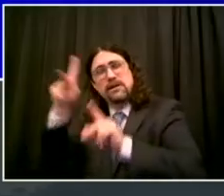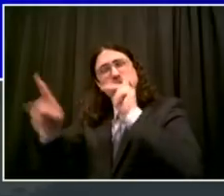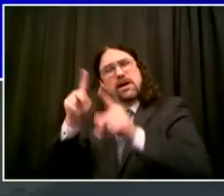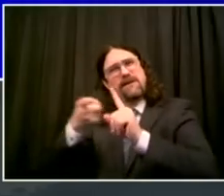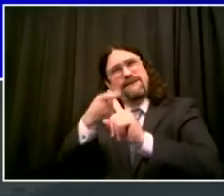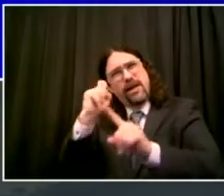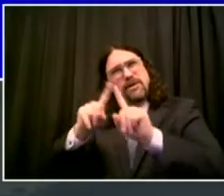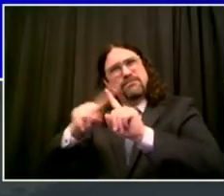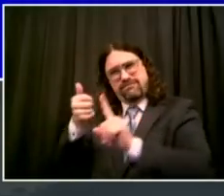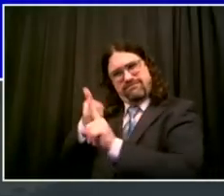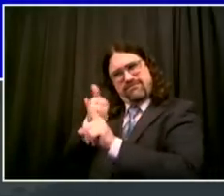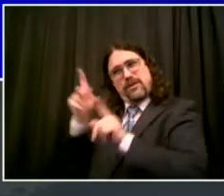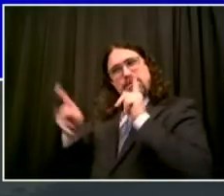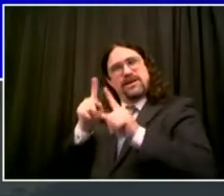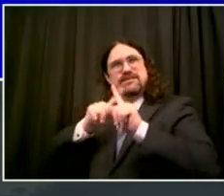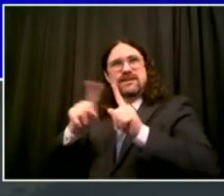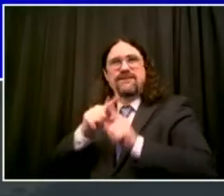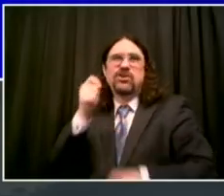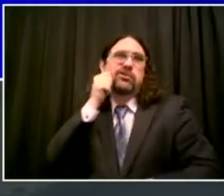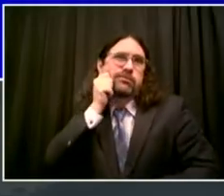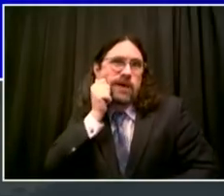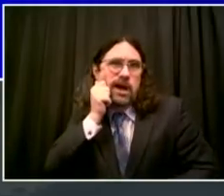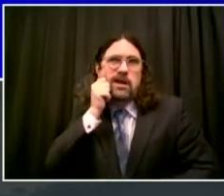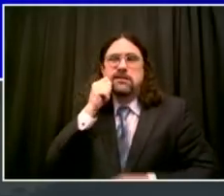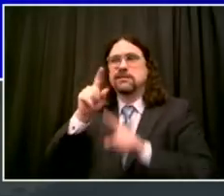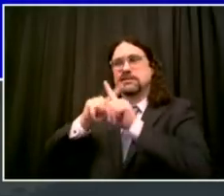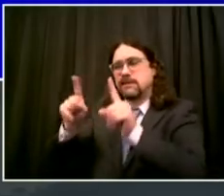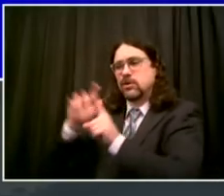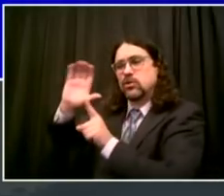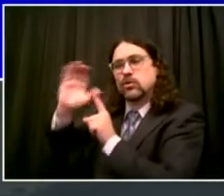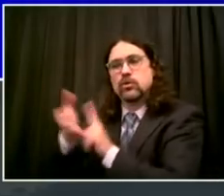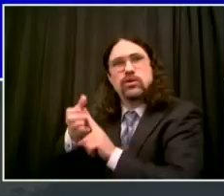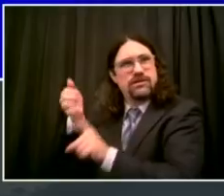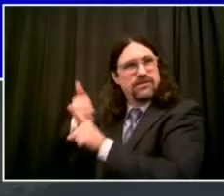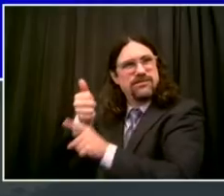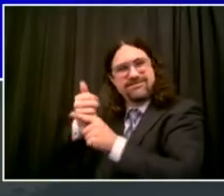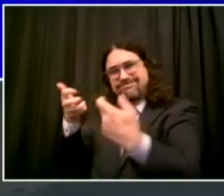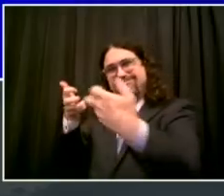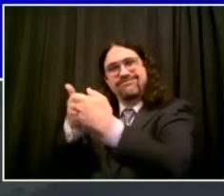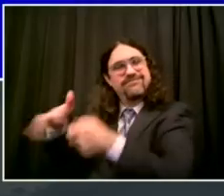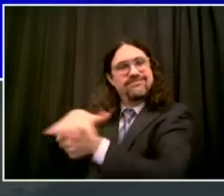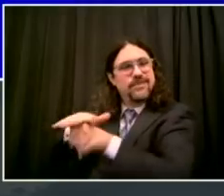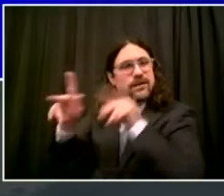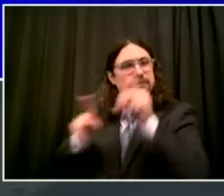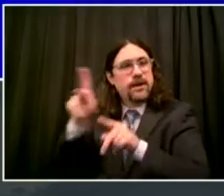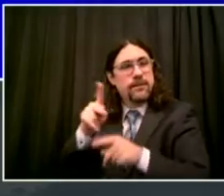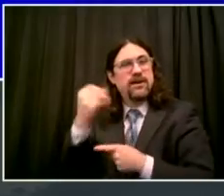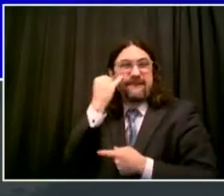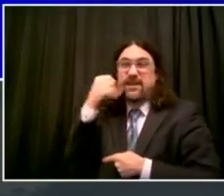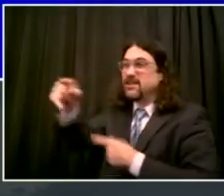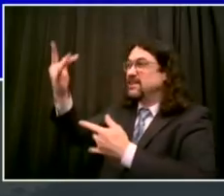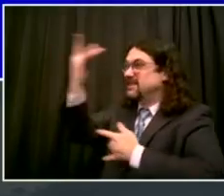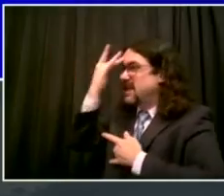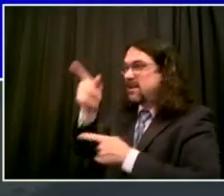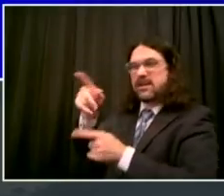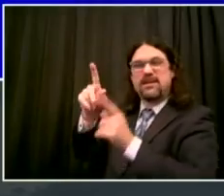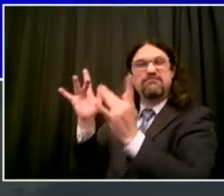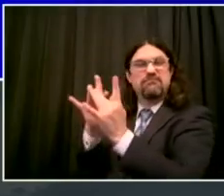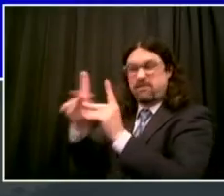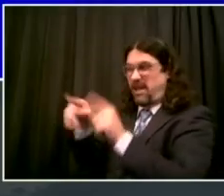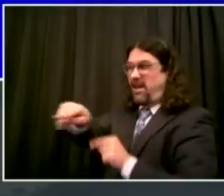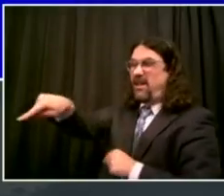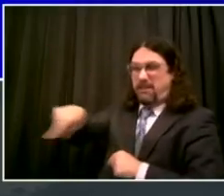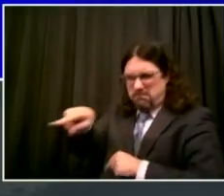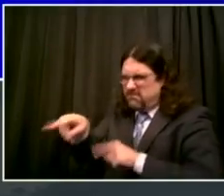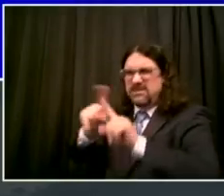100 tracers that are already doing the work in target zip codes in New York City right now. Now, what I want to do is tell you a little bit more about